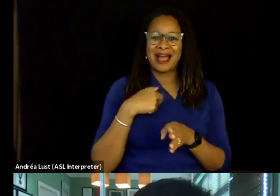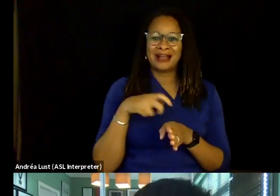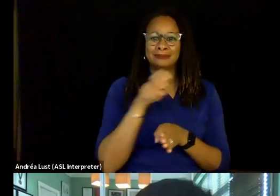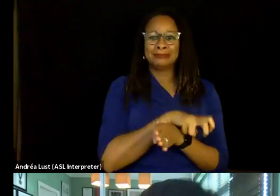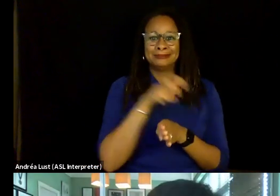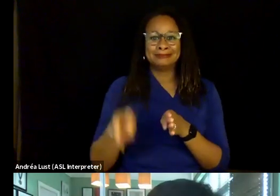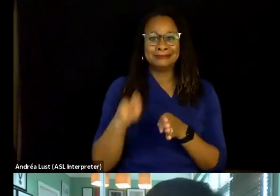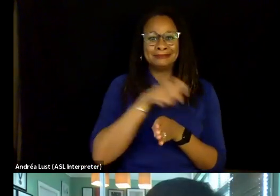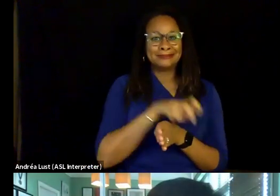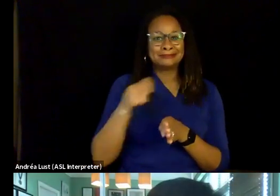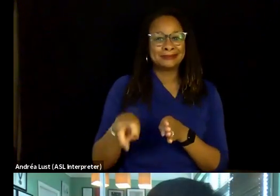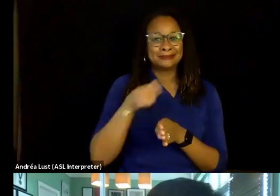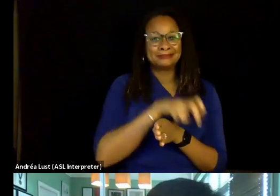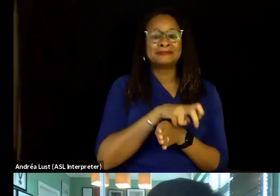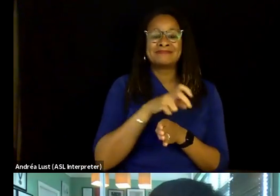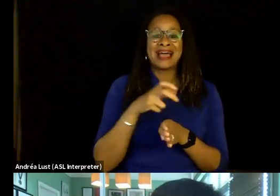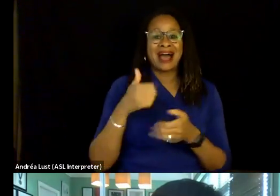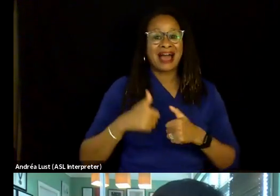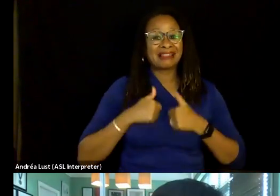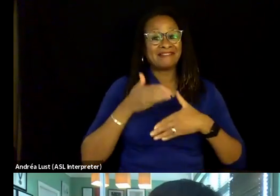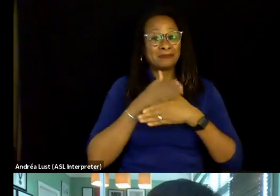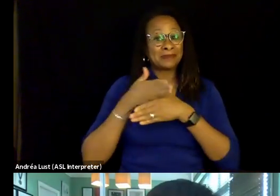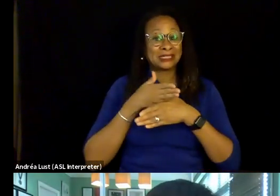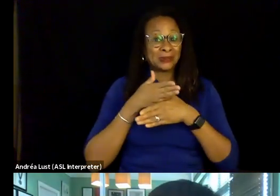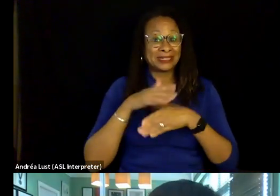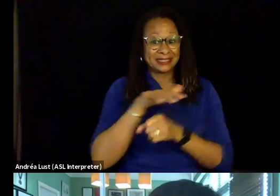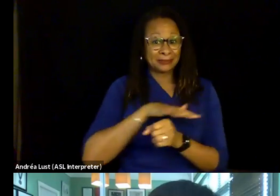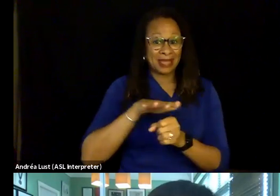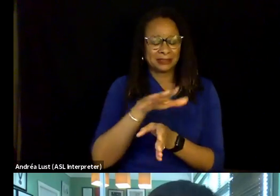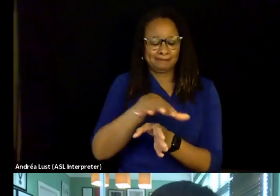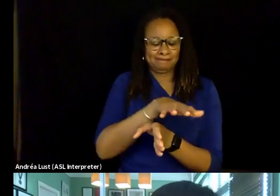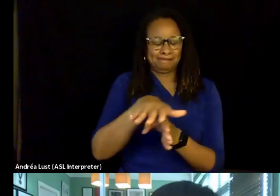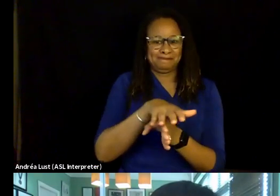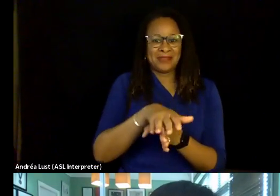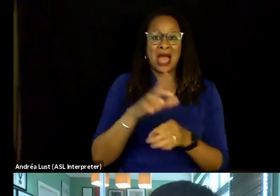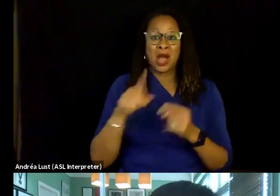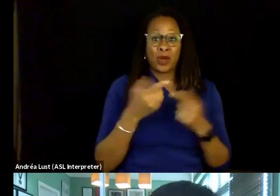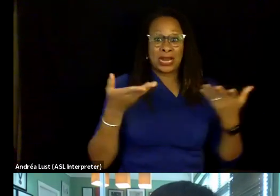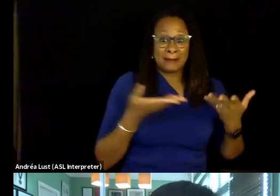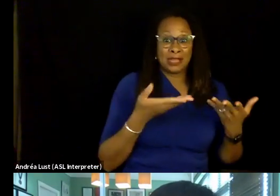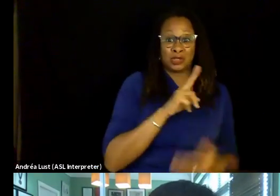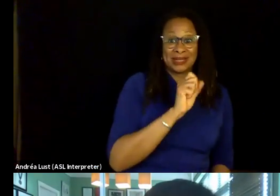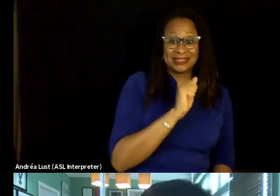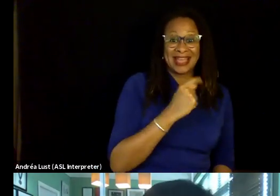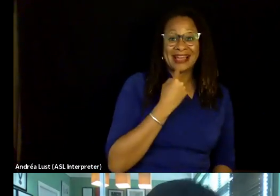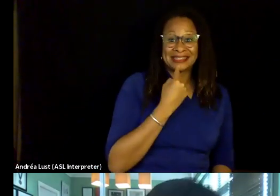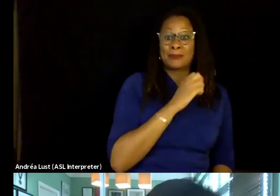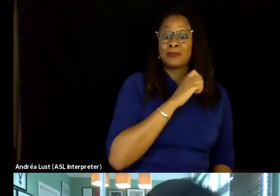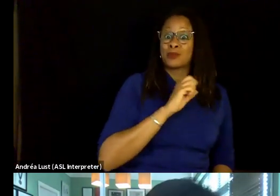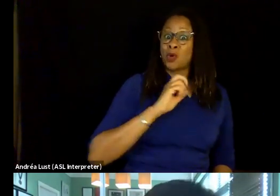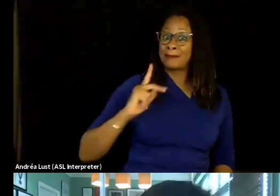space, right? In that liminal space. And when I'm here, I always say I'm going back home to the